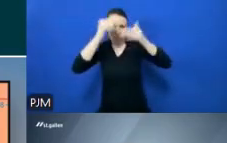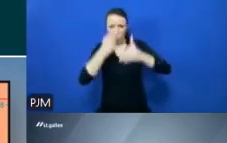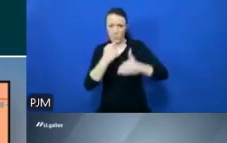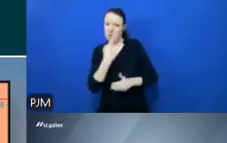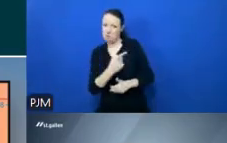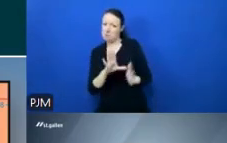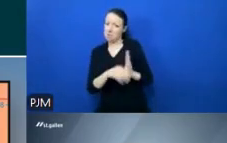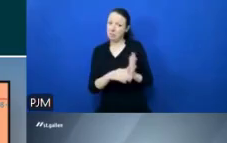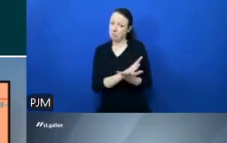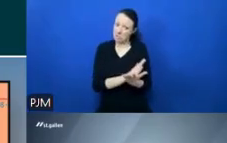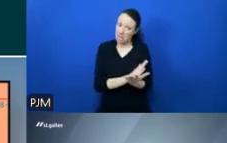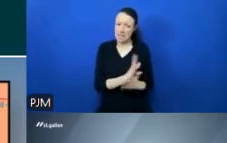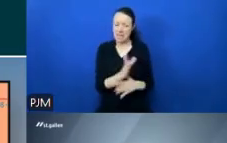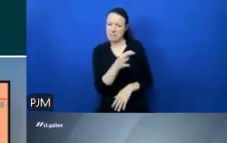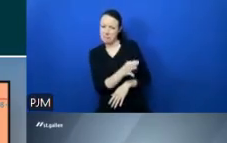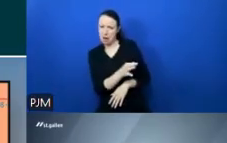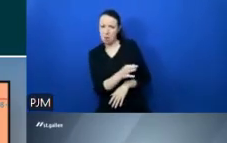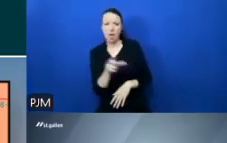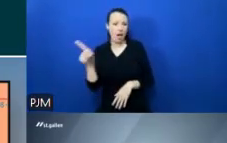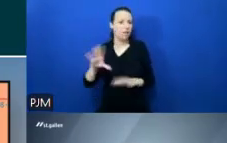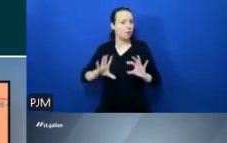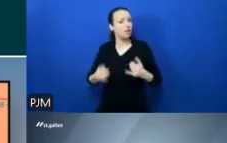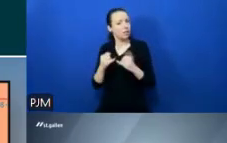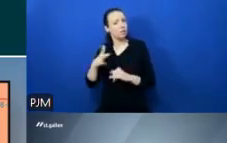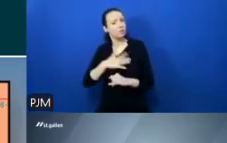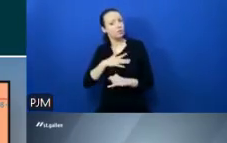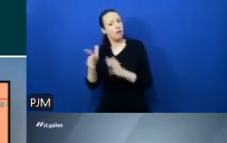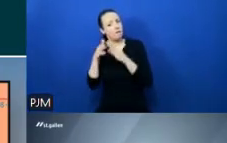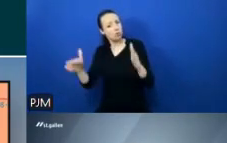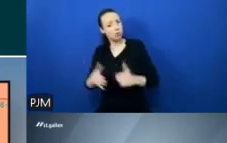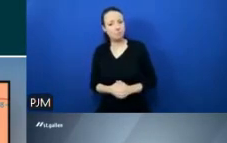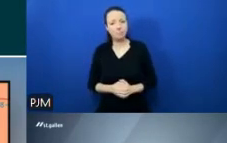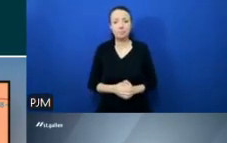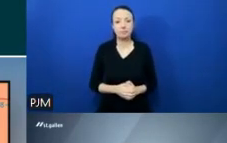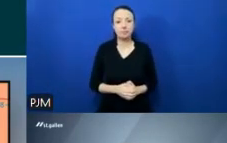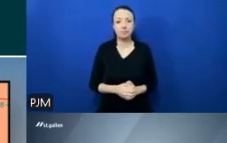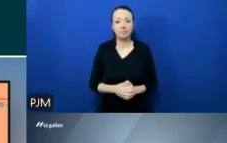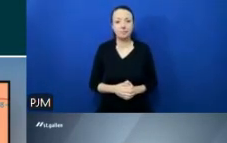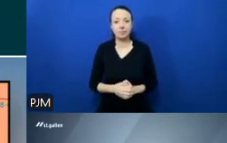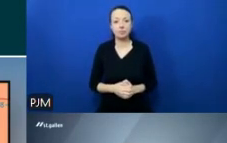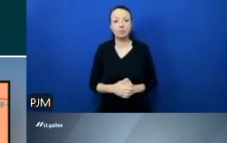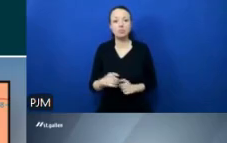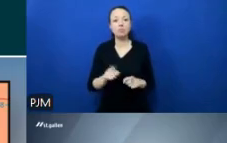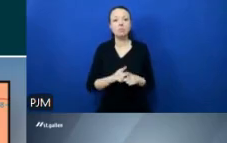rather medium towns, or even small ones. This is one of the